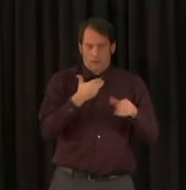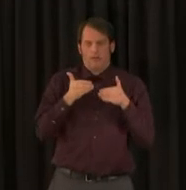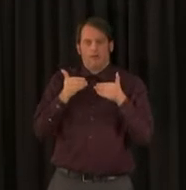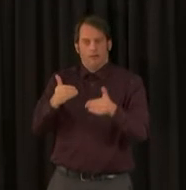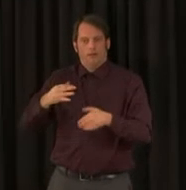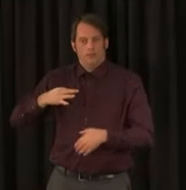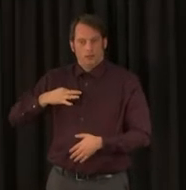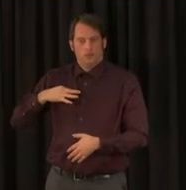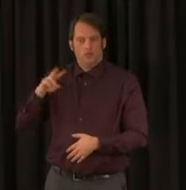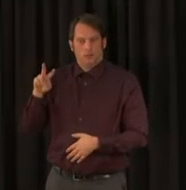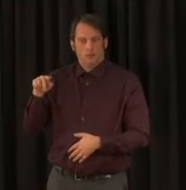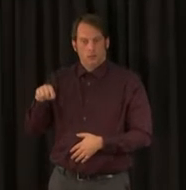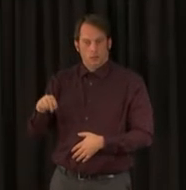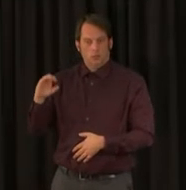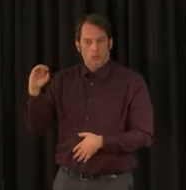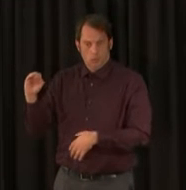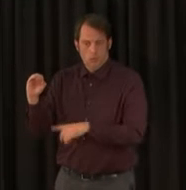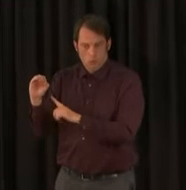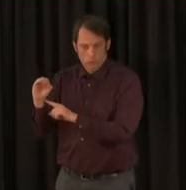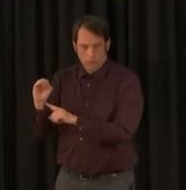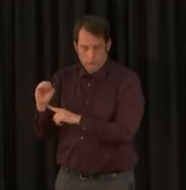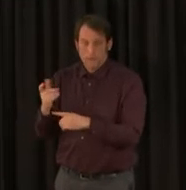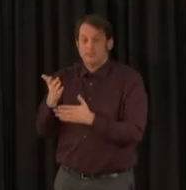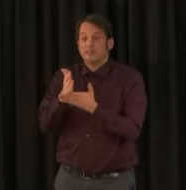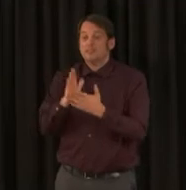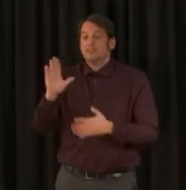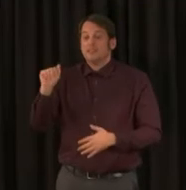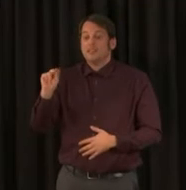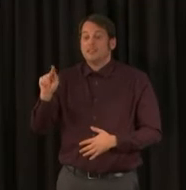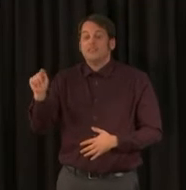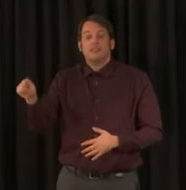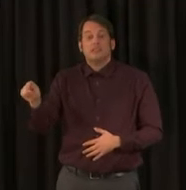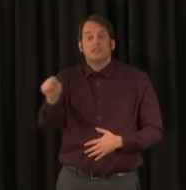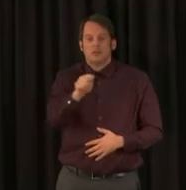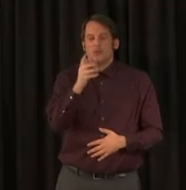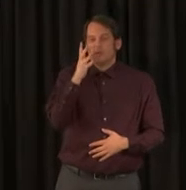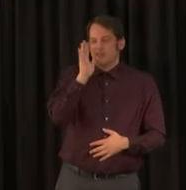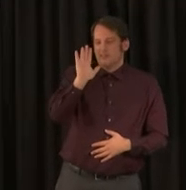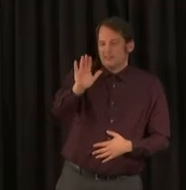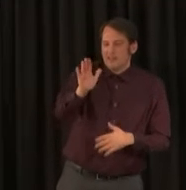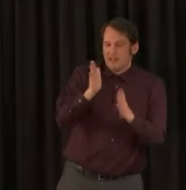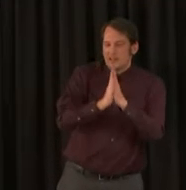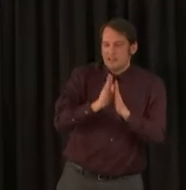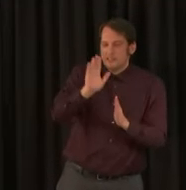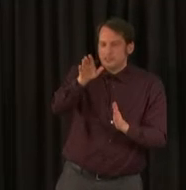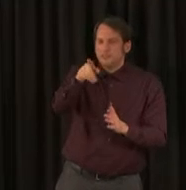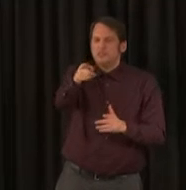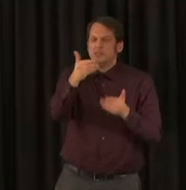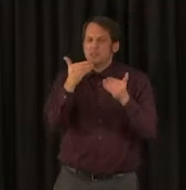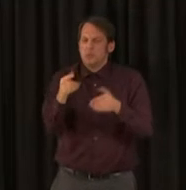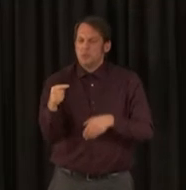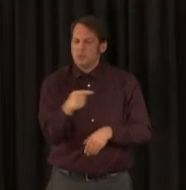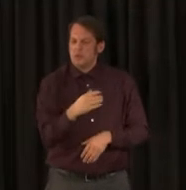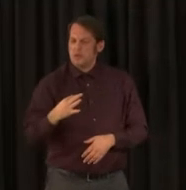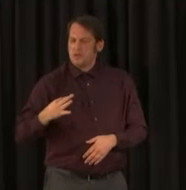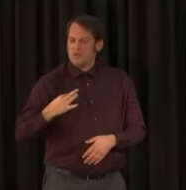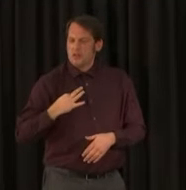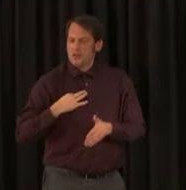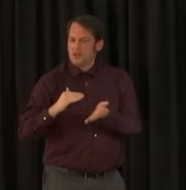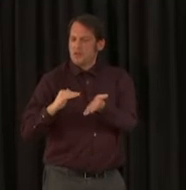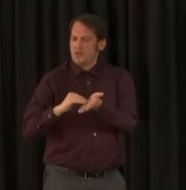2.0. Now, some of the banks may ask you to actually apply for the forgiveness for